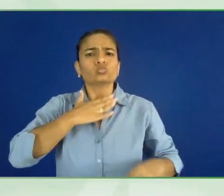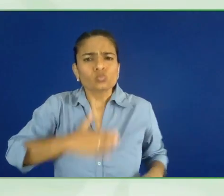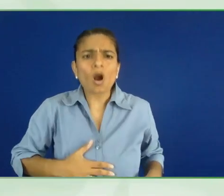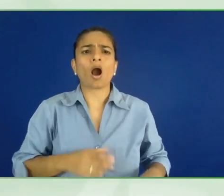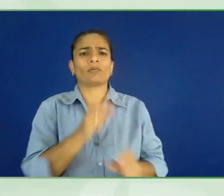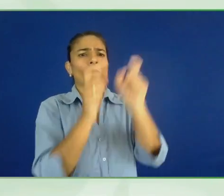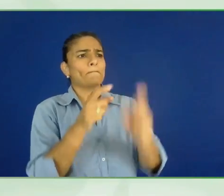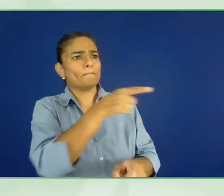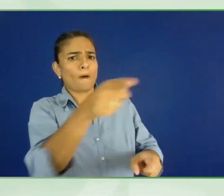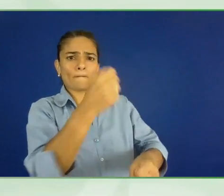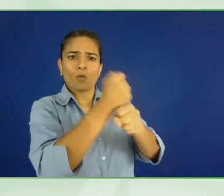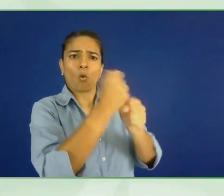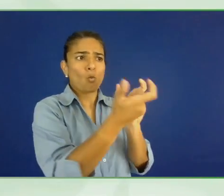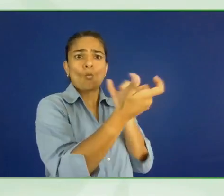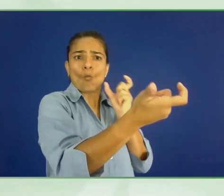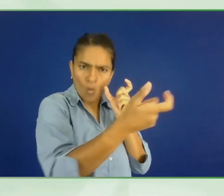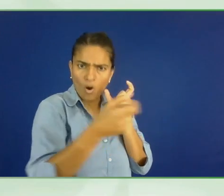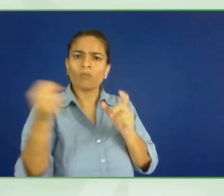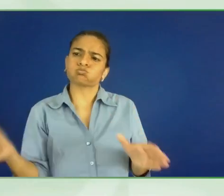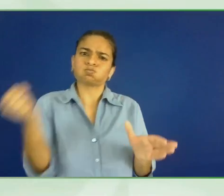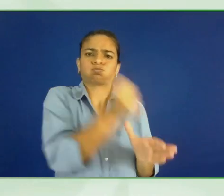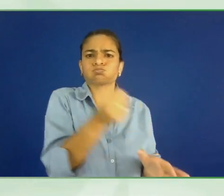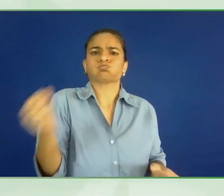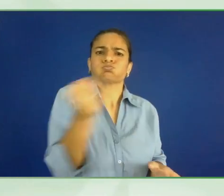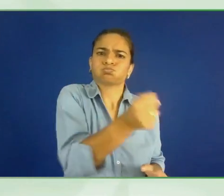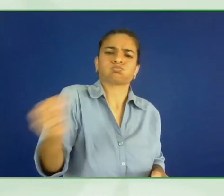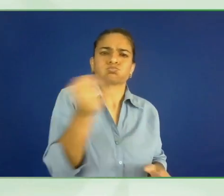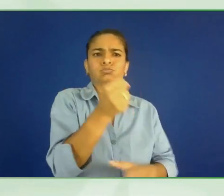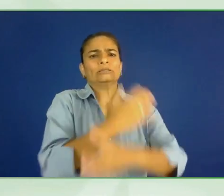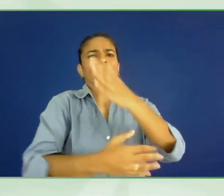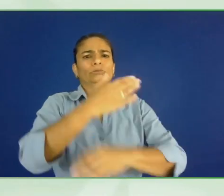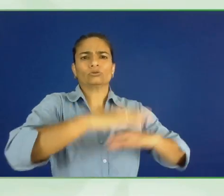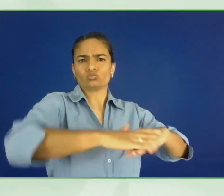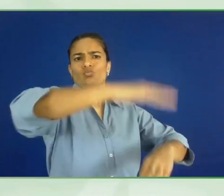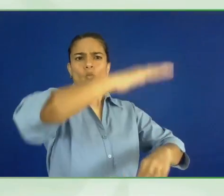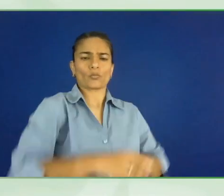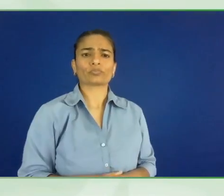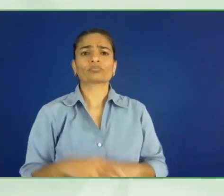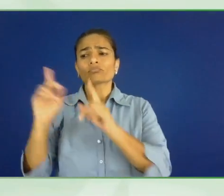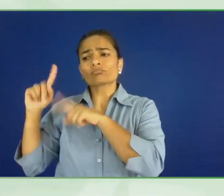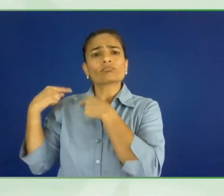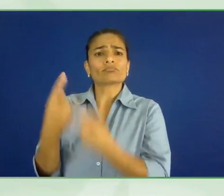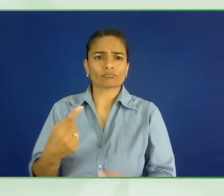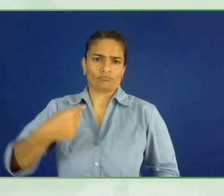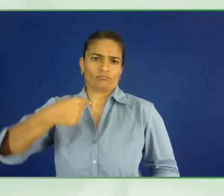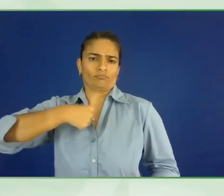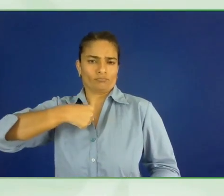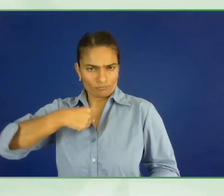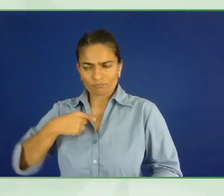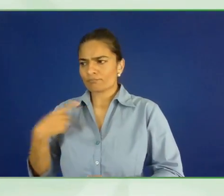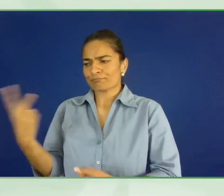lately, SIL has been working on the improving digital skills of